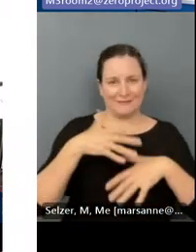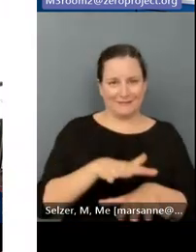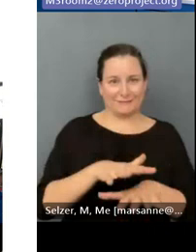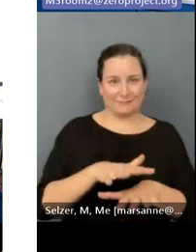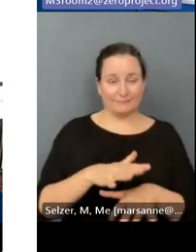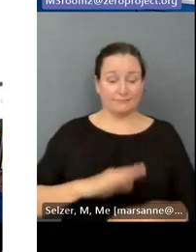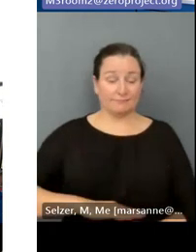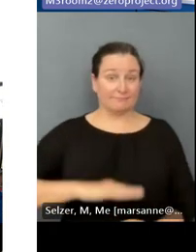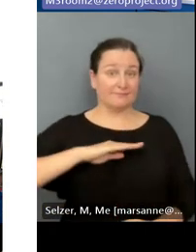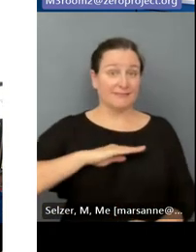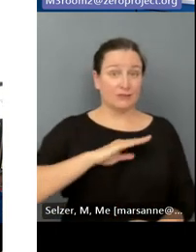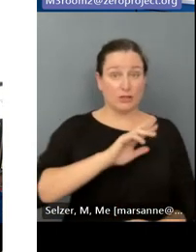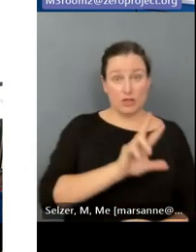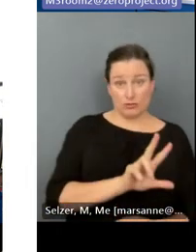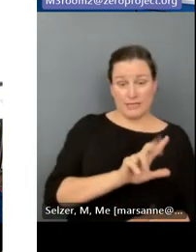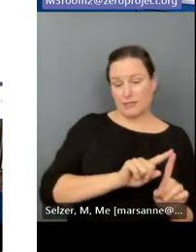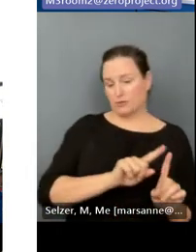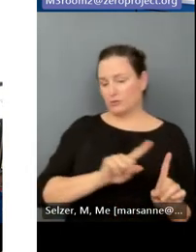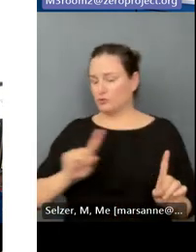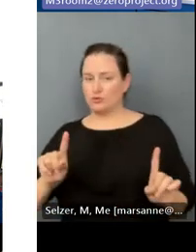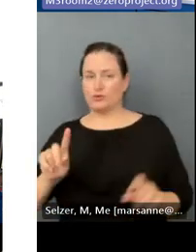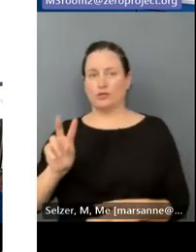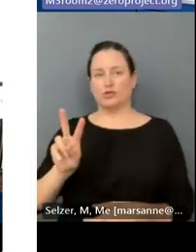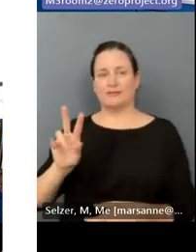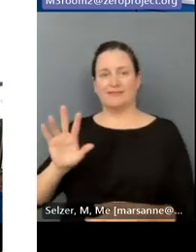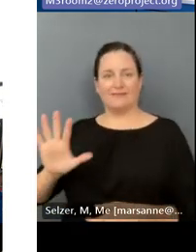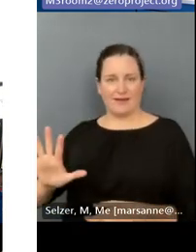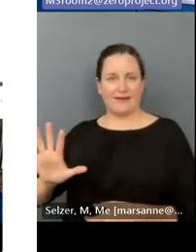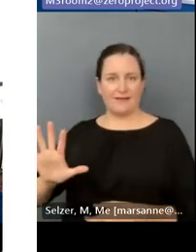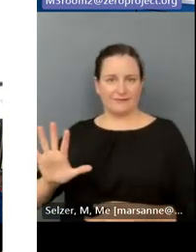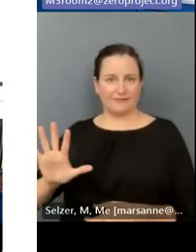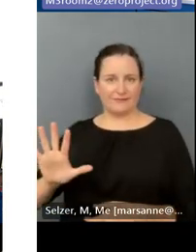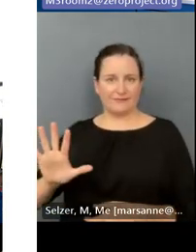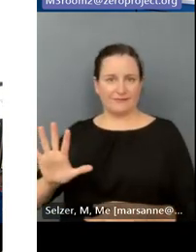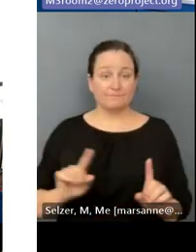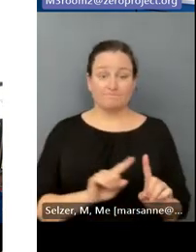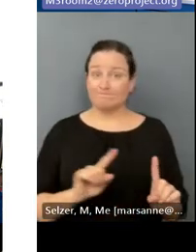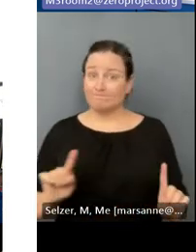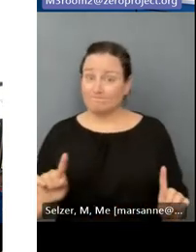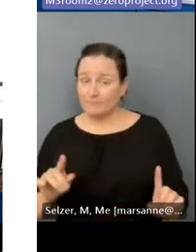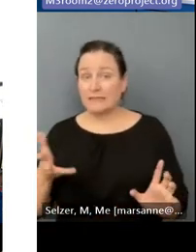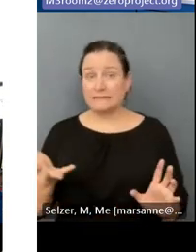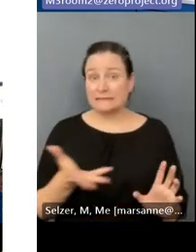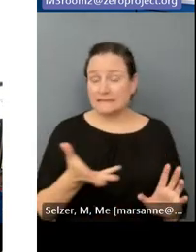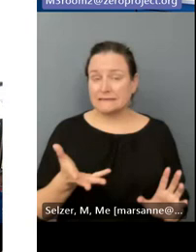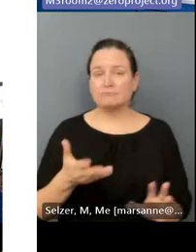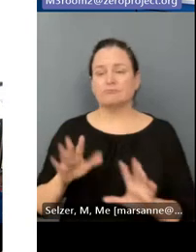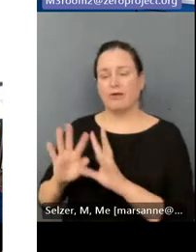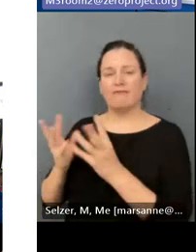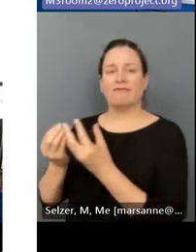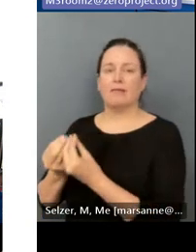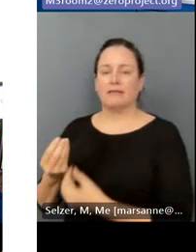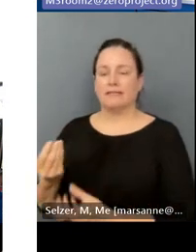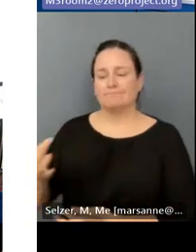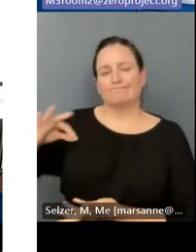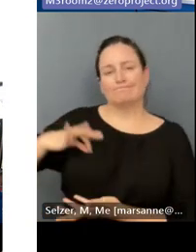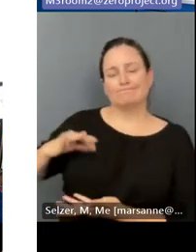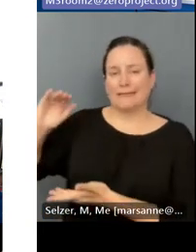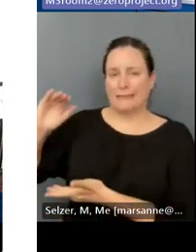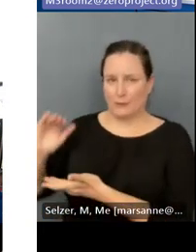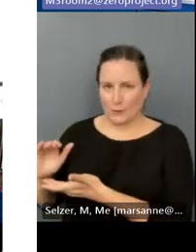25 years old. These people belong to low income families, high psychosocial